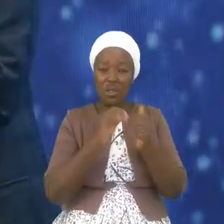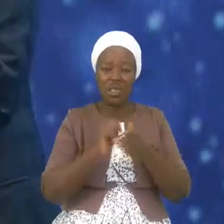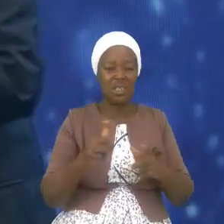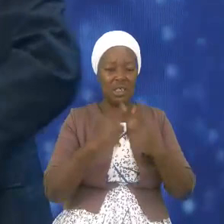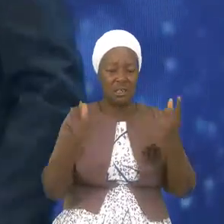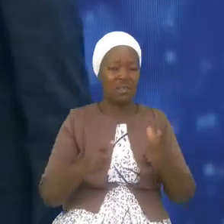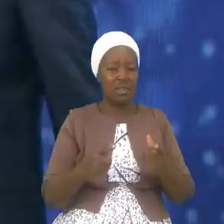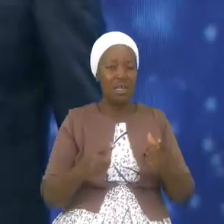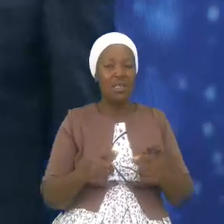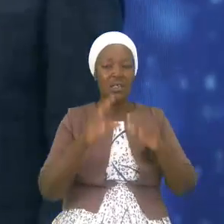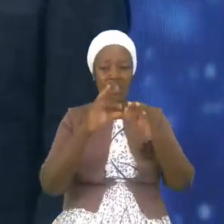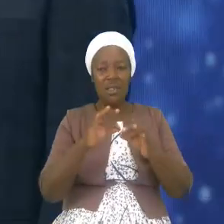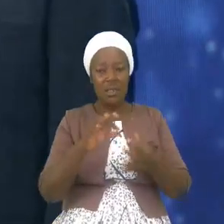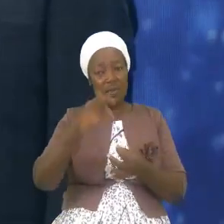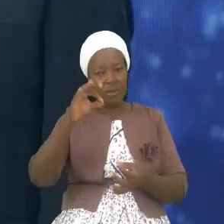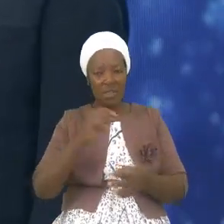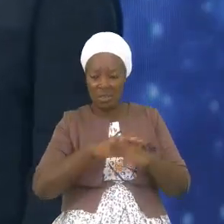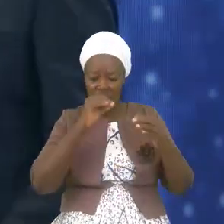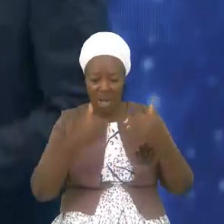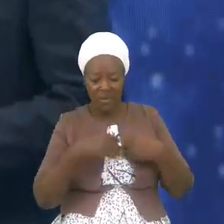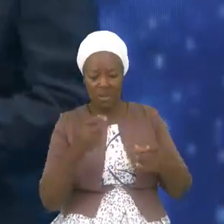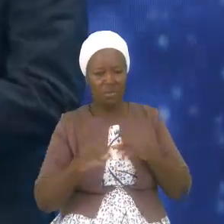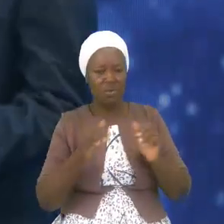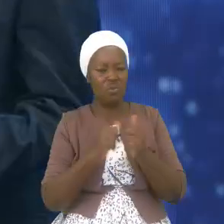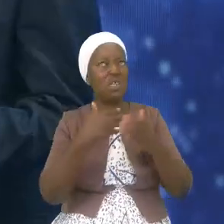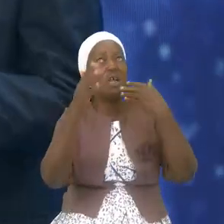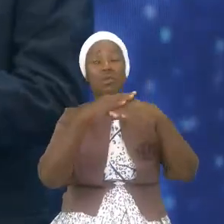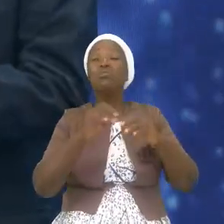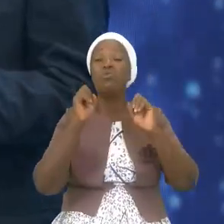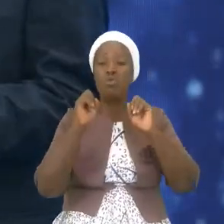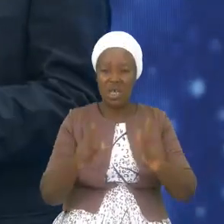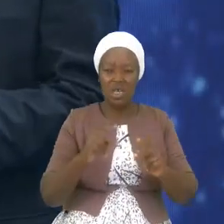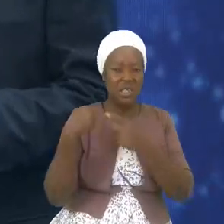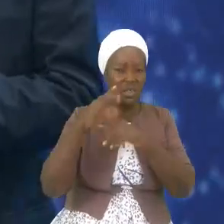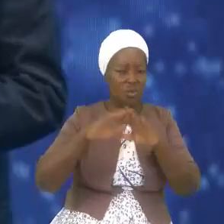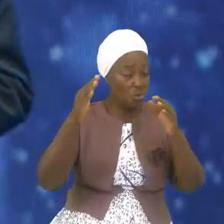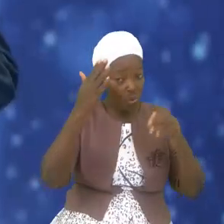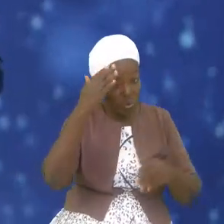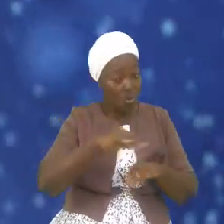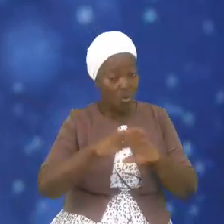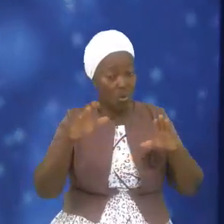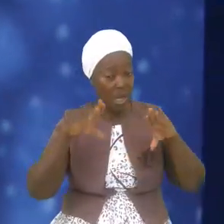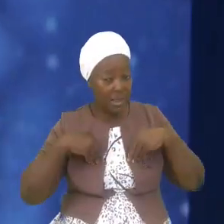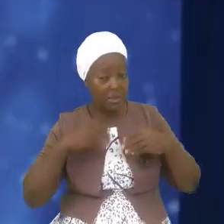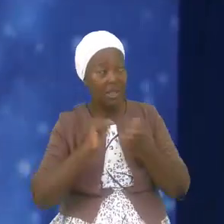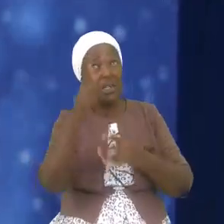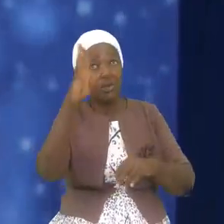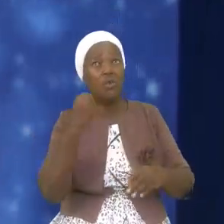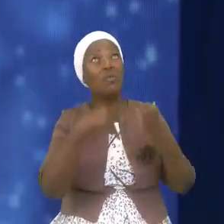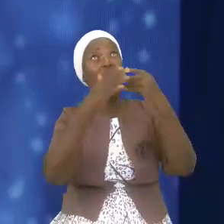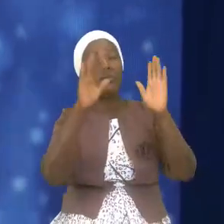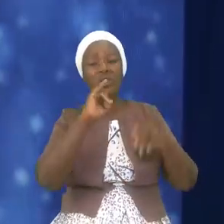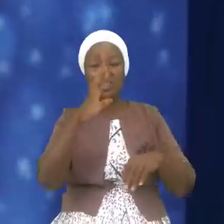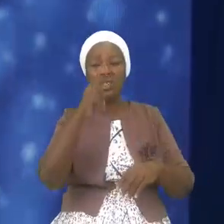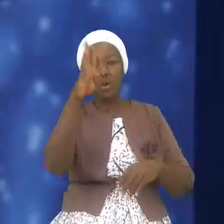do not accept that the God of heaven is the God of all the earth. Now,